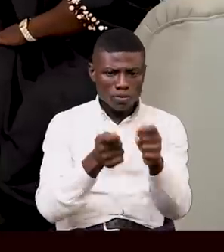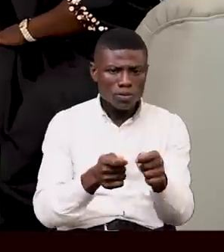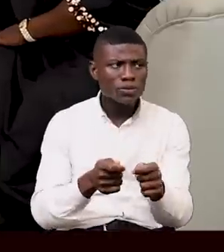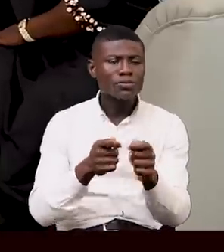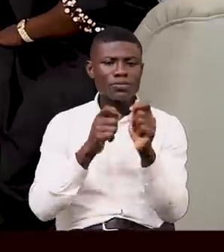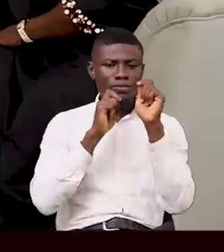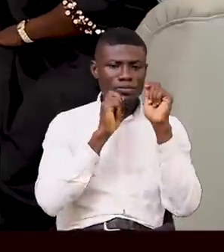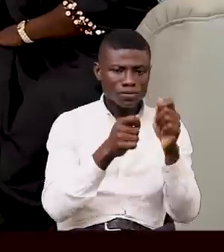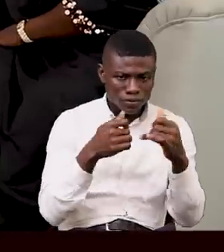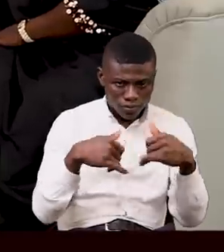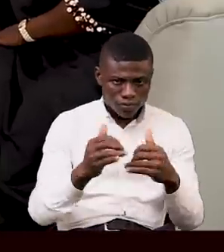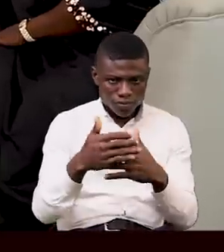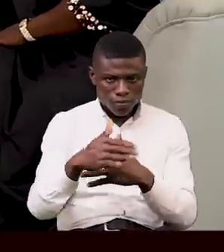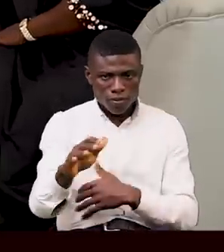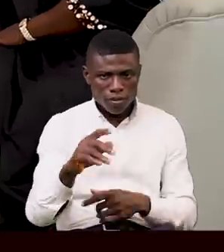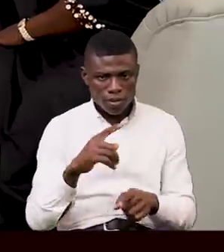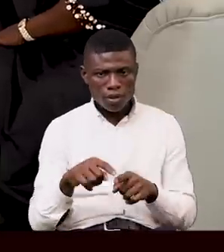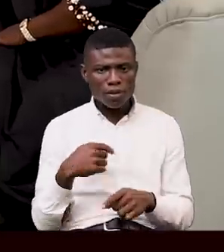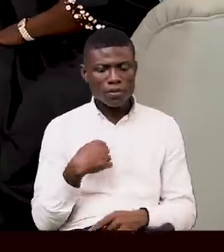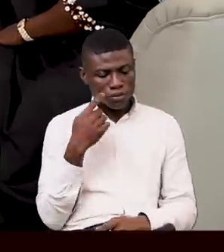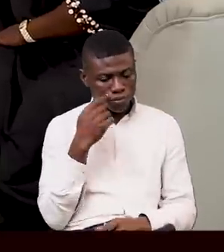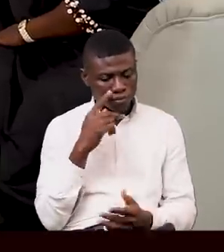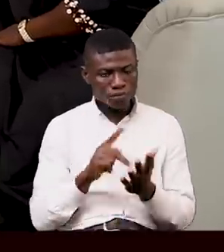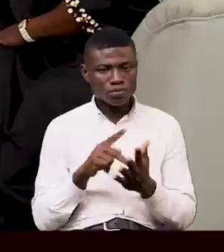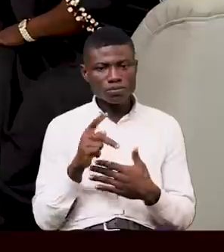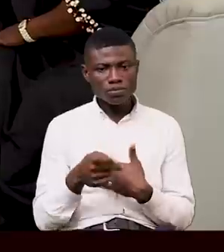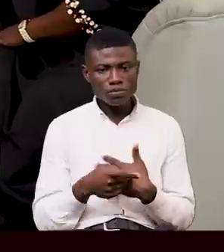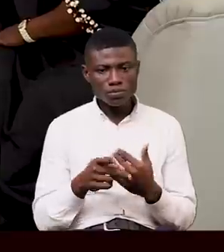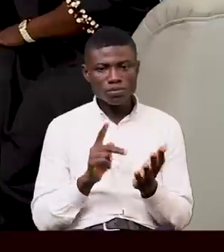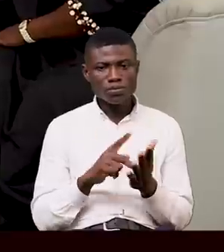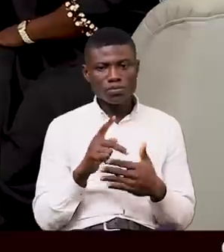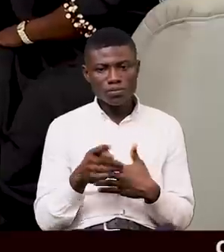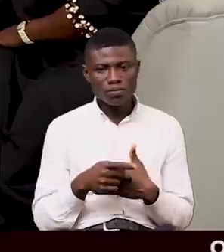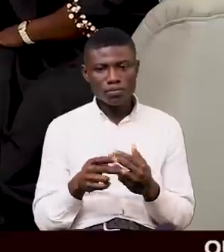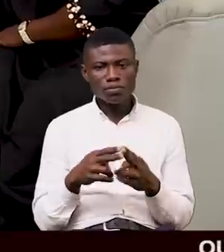meko. Ebi da su diye nimu. Mehunsa programs, programs.